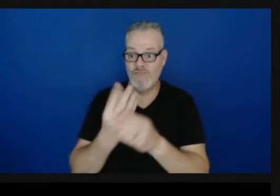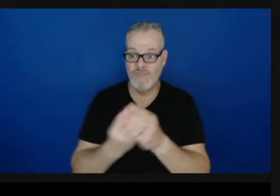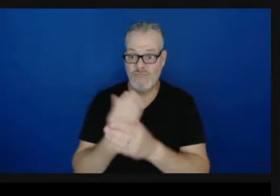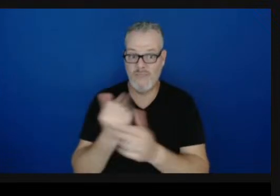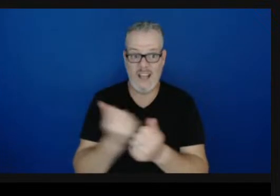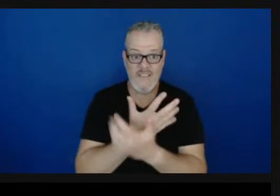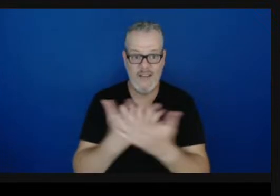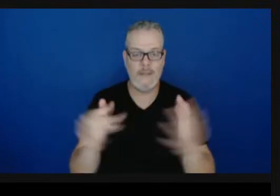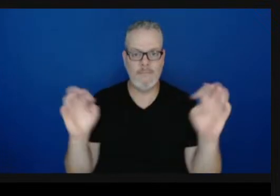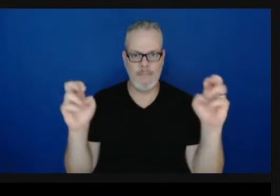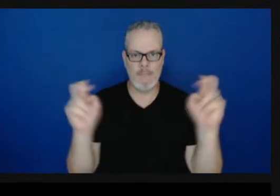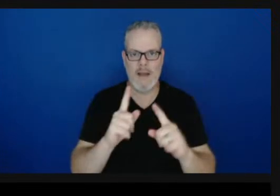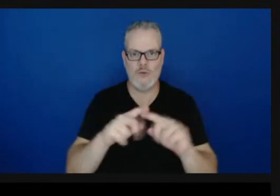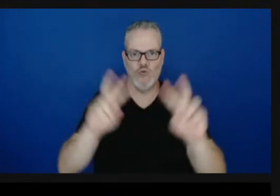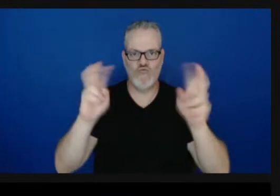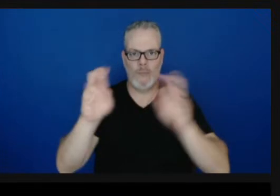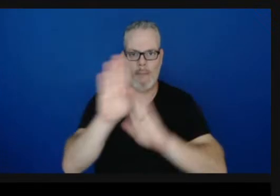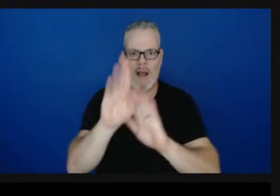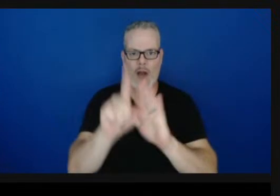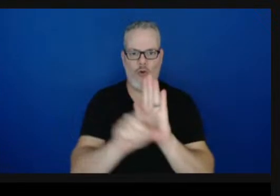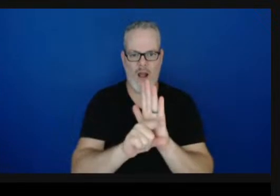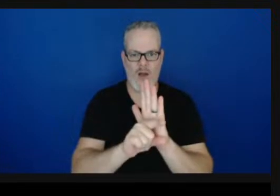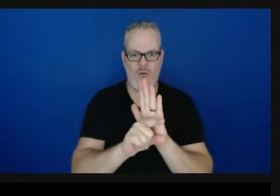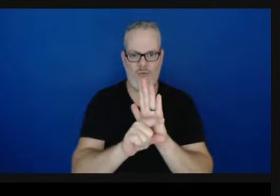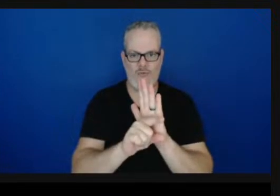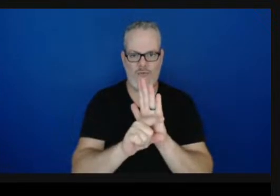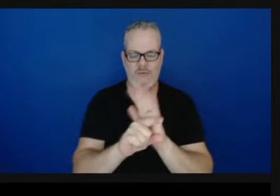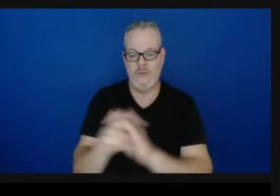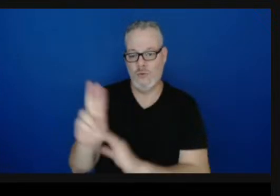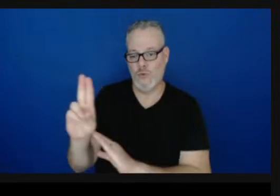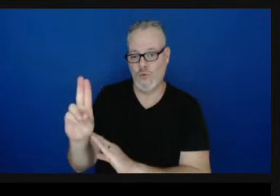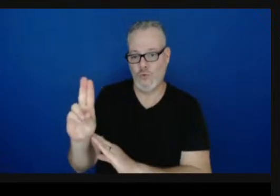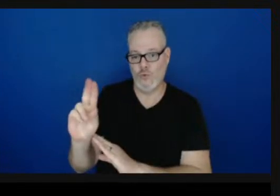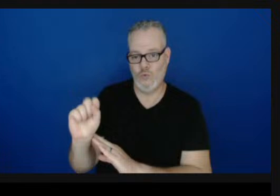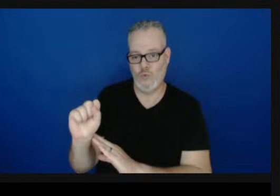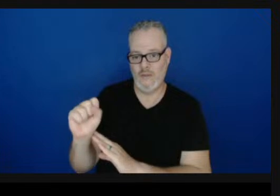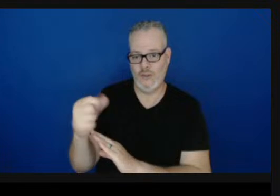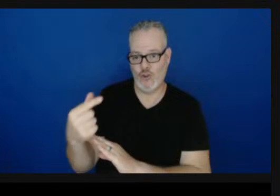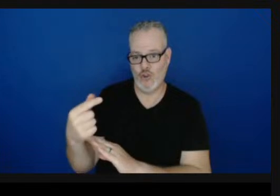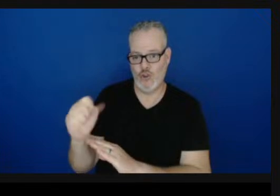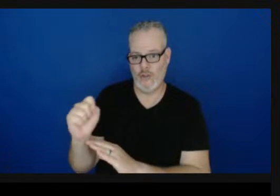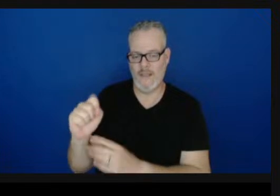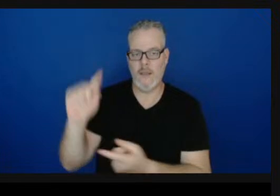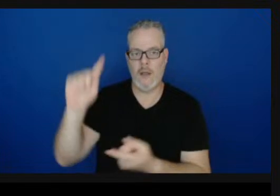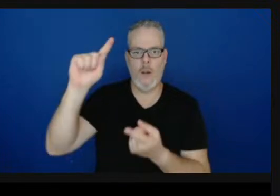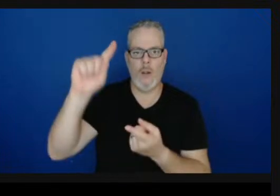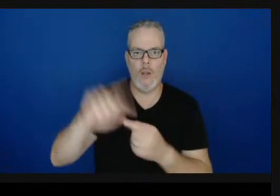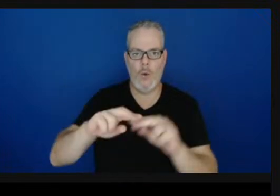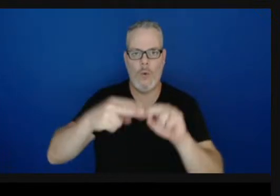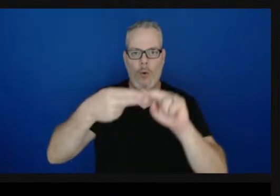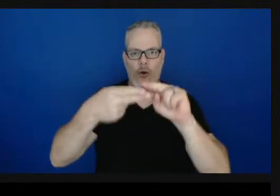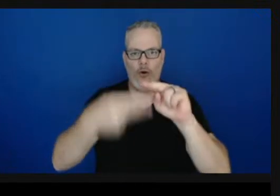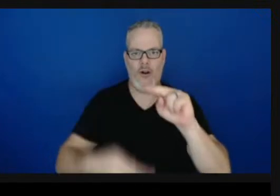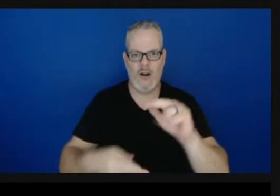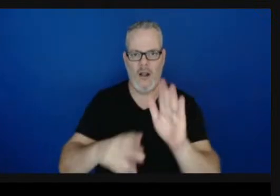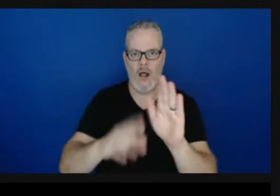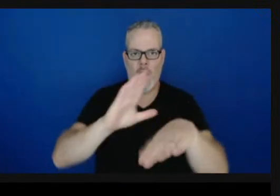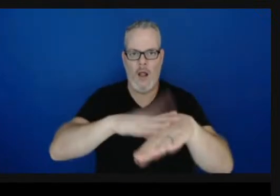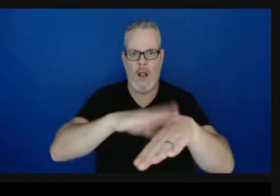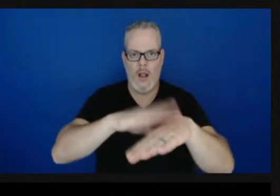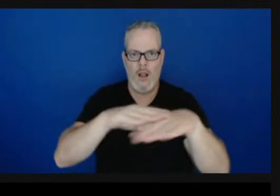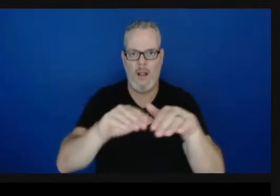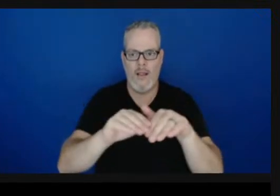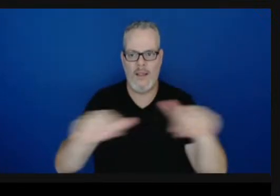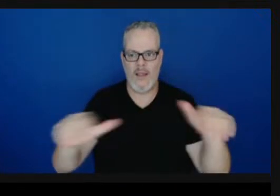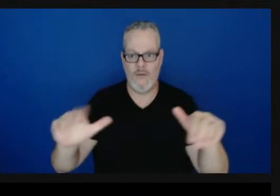background. The USGS lowered the aviation and alert levels from watch